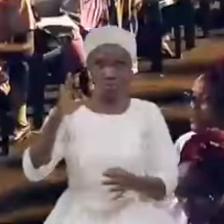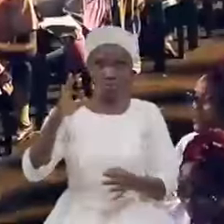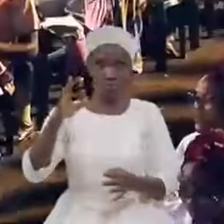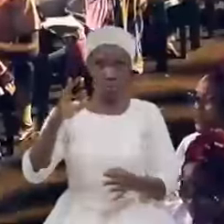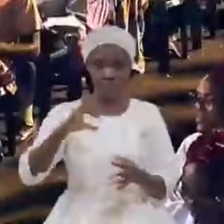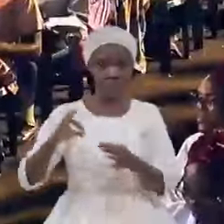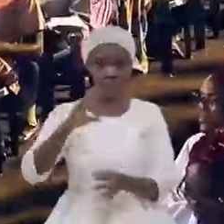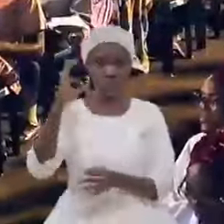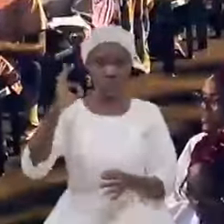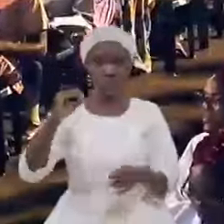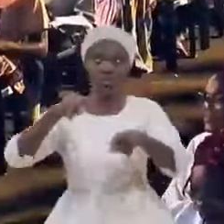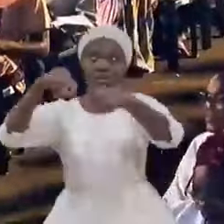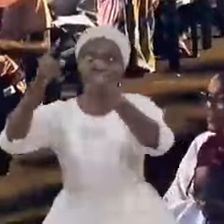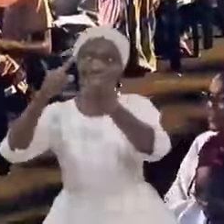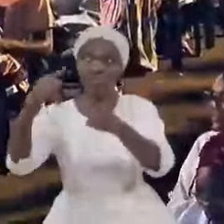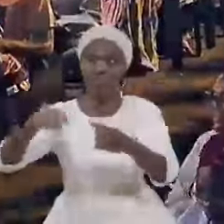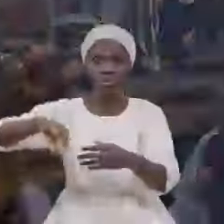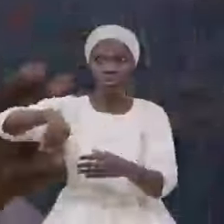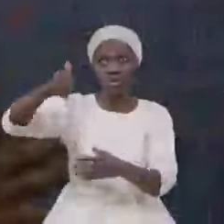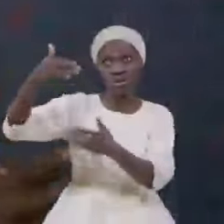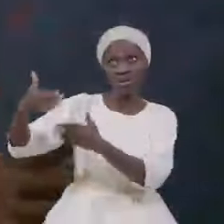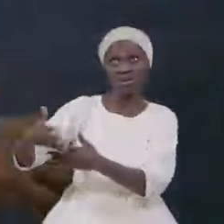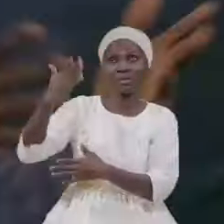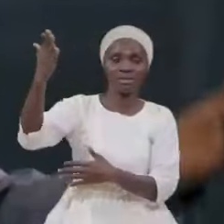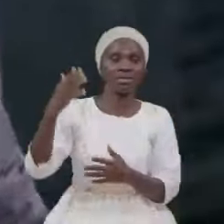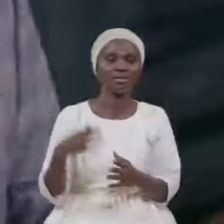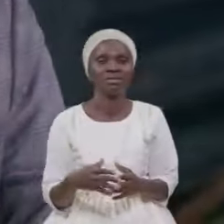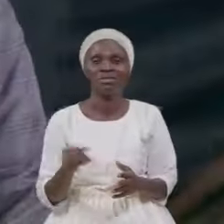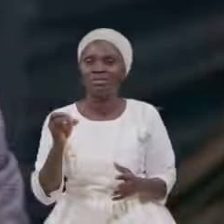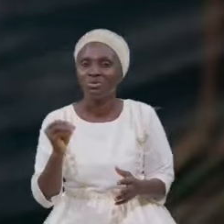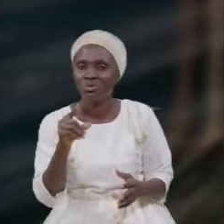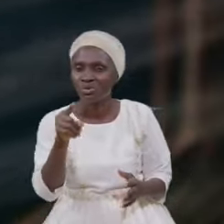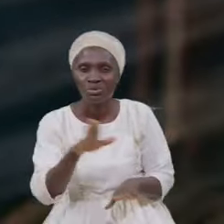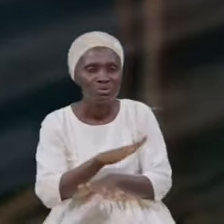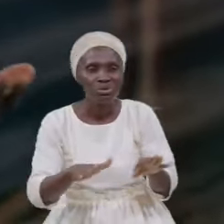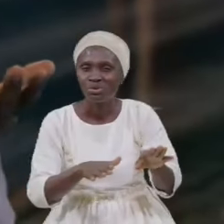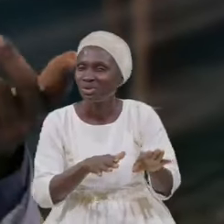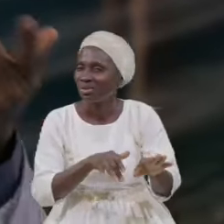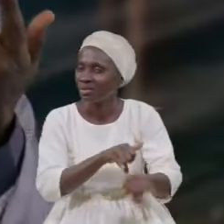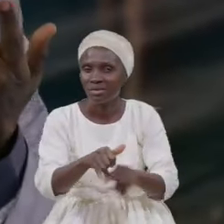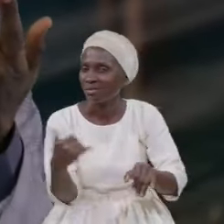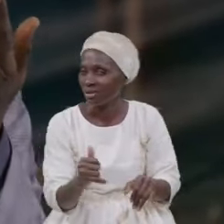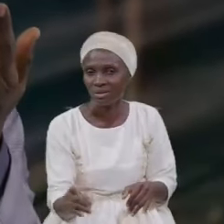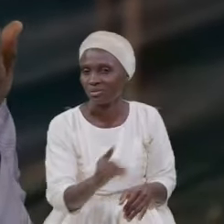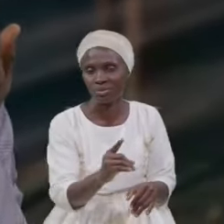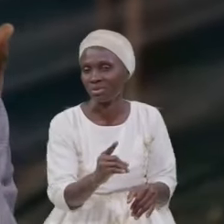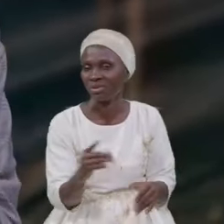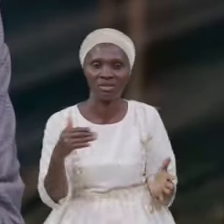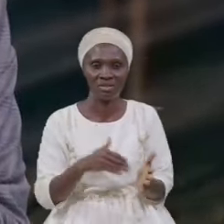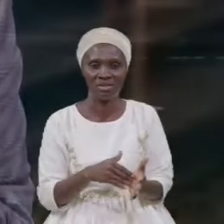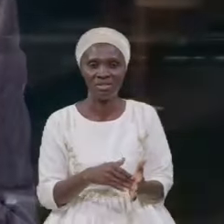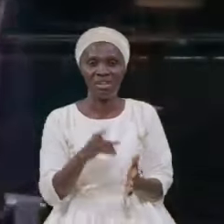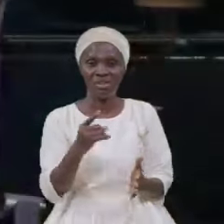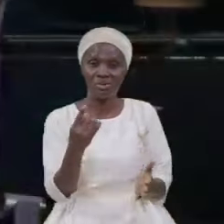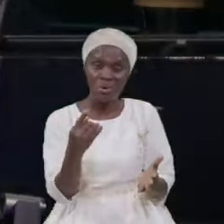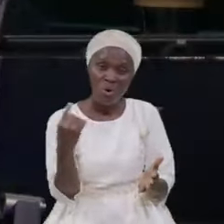always want to see something good and something nice to comfort the people. You're comforting them in their